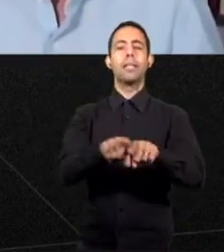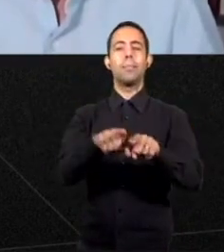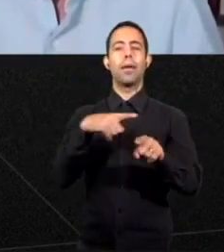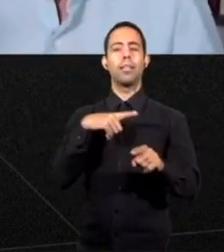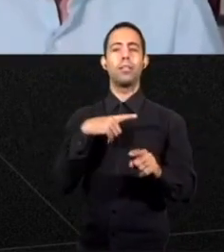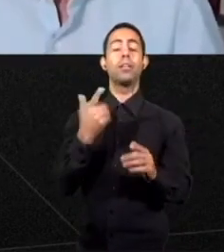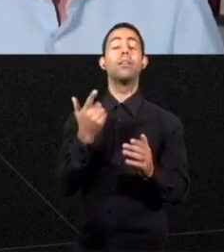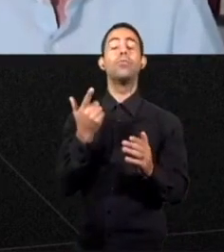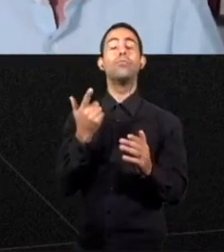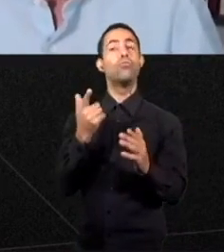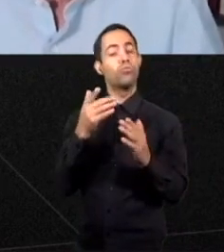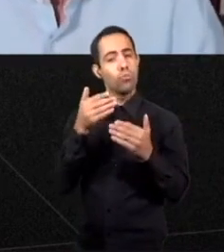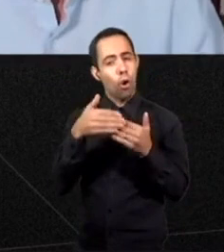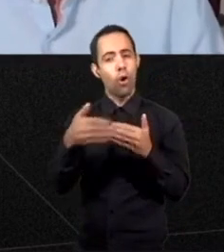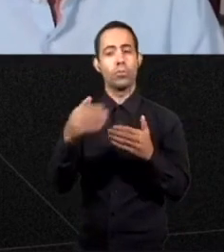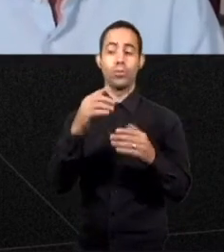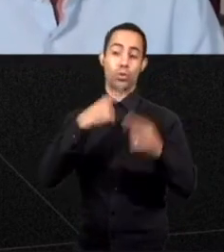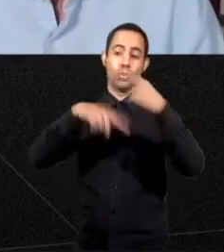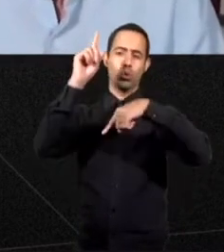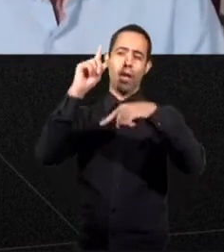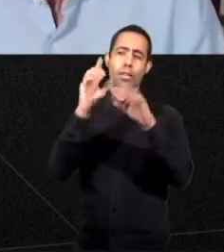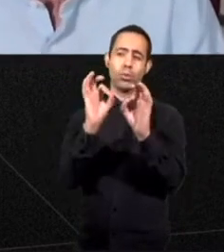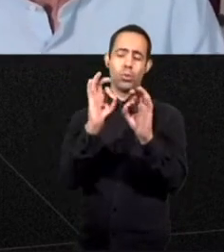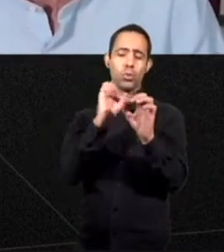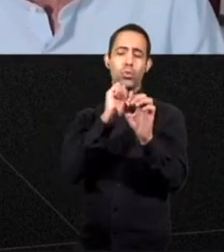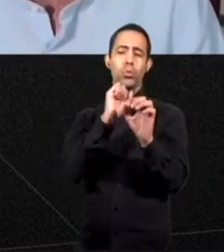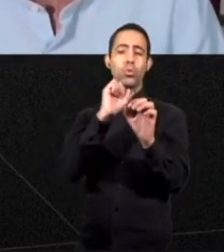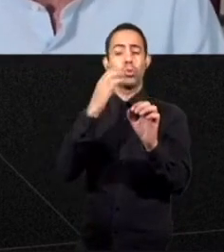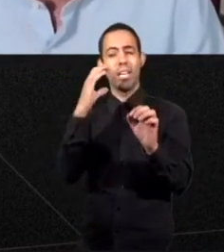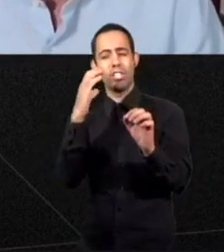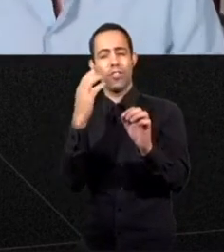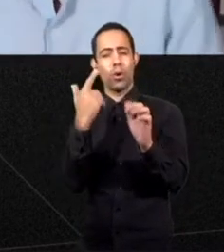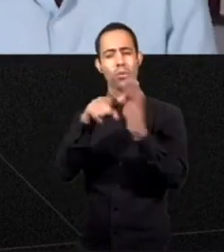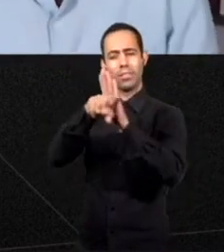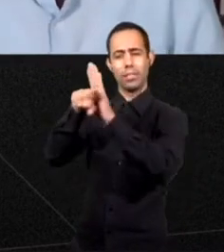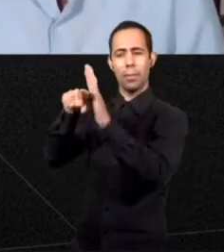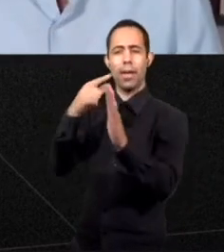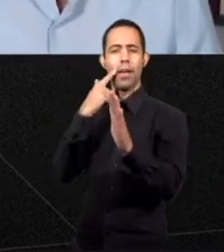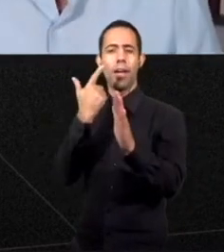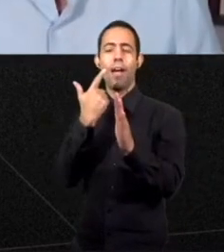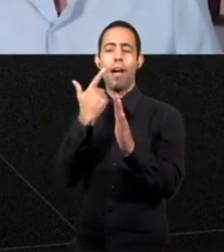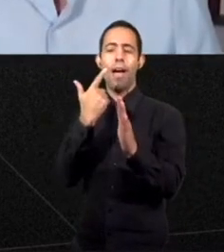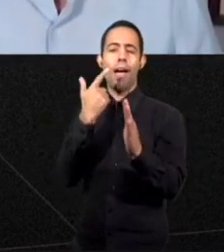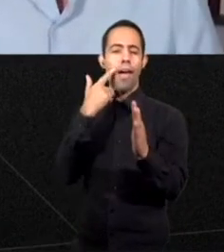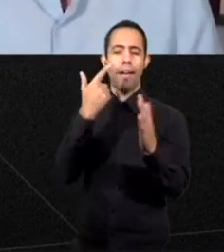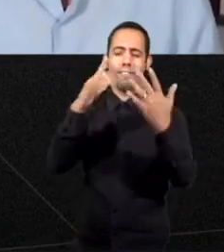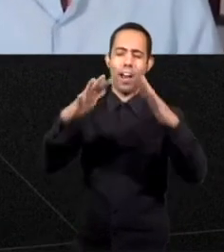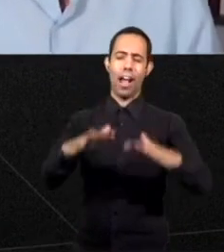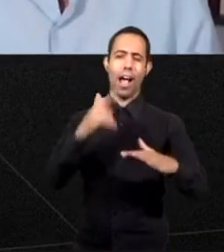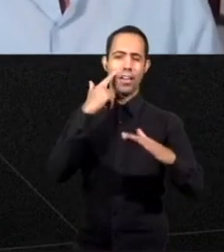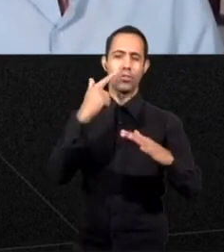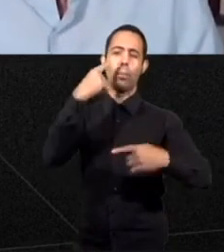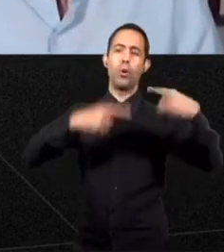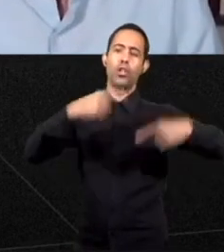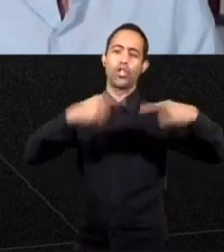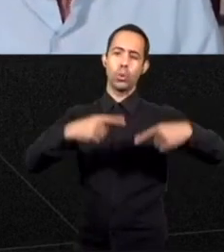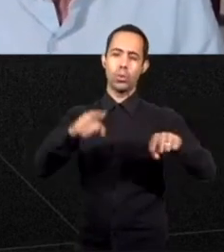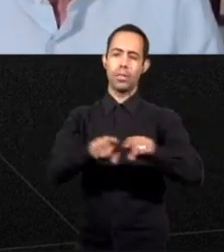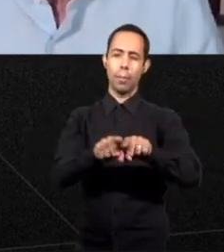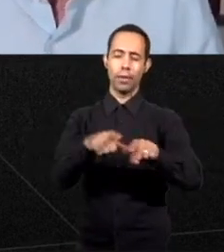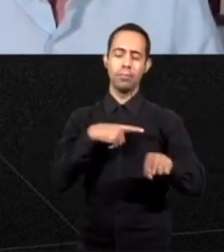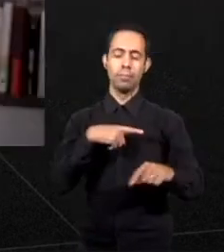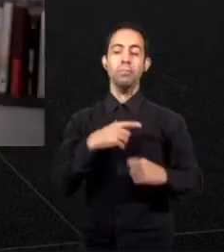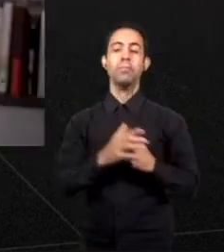success coupled with political failure. From a scientific perspective, it was really an amazing